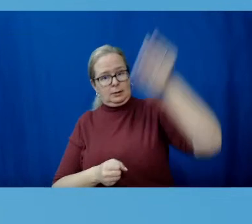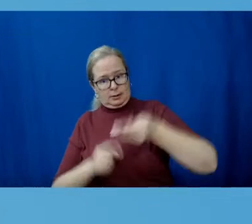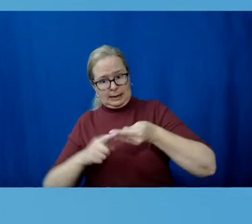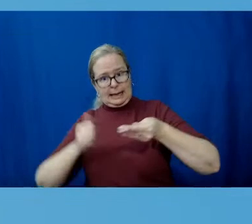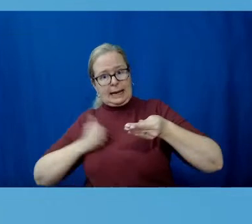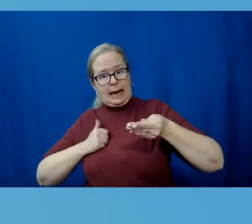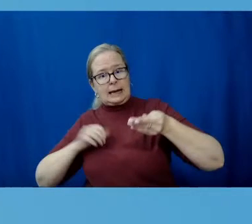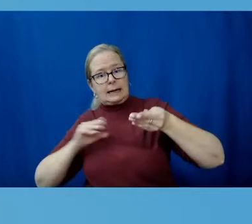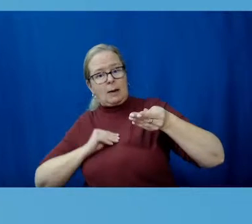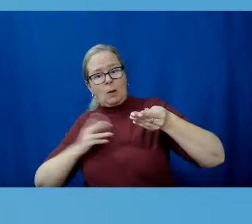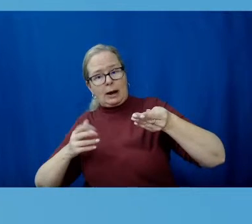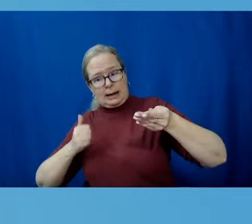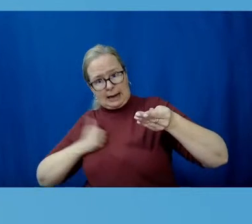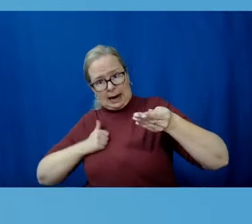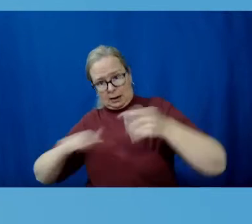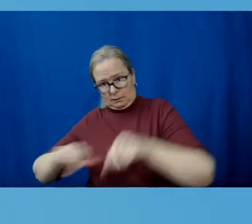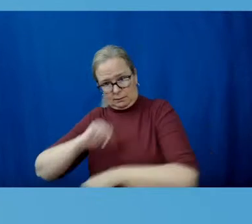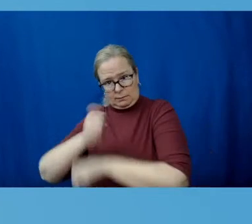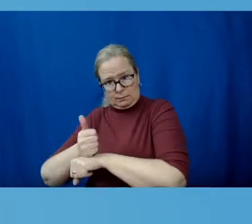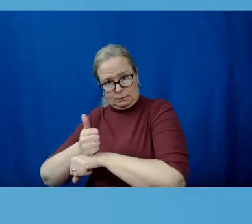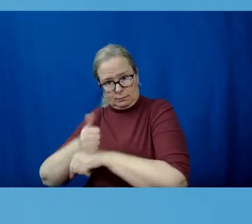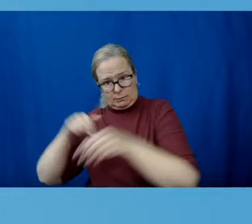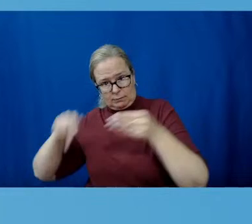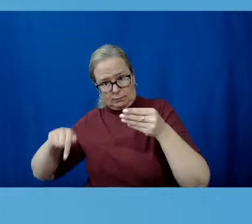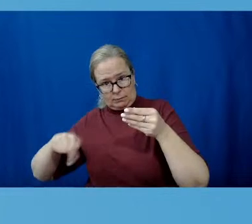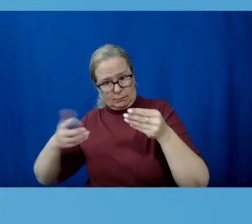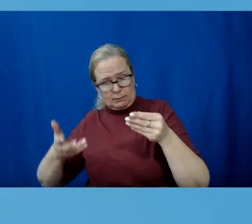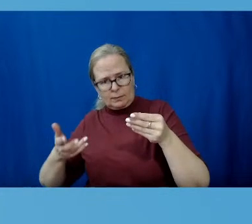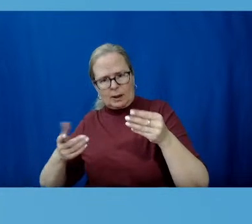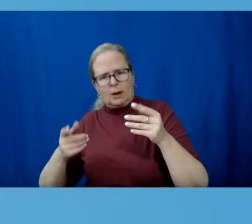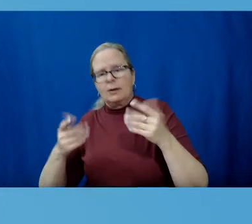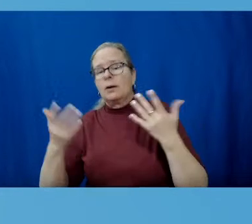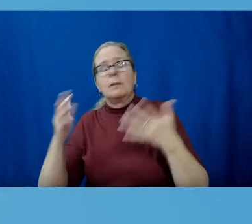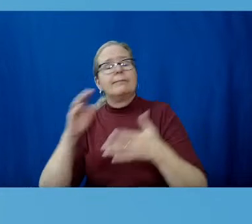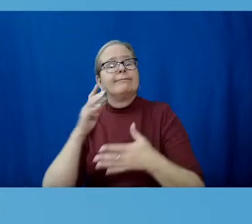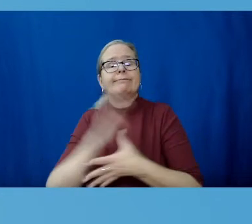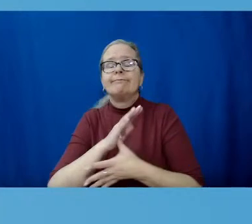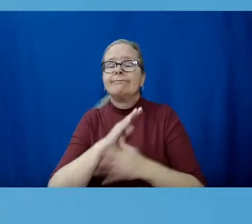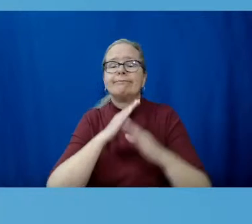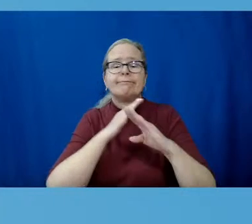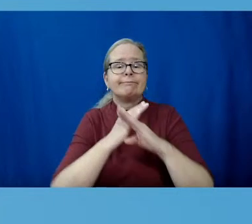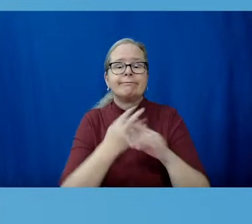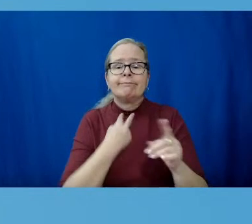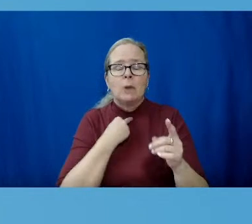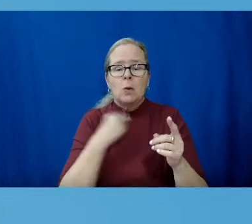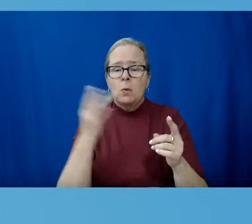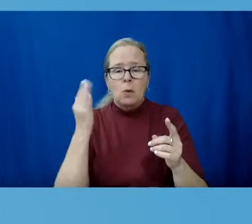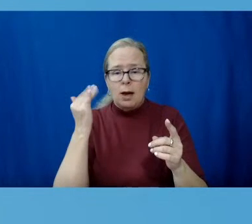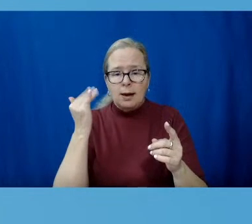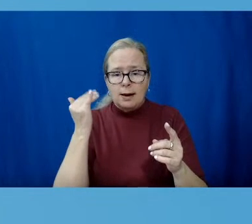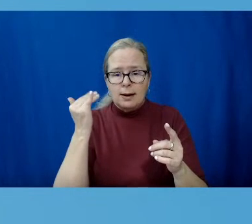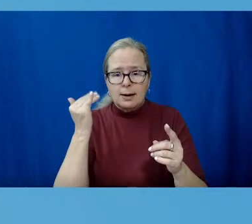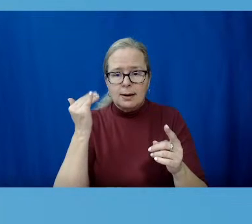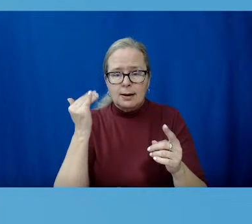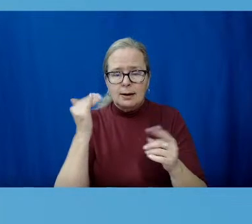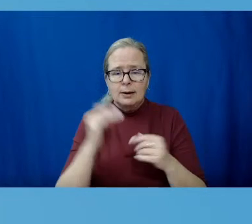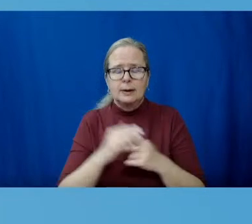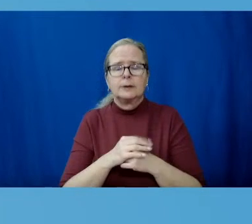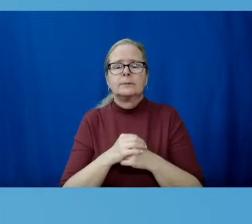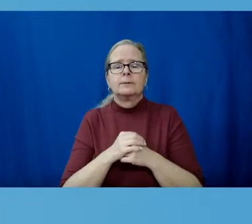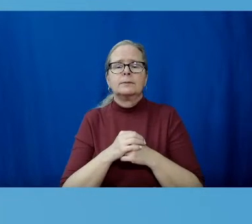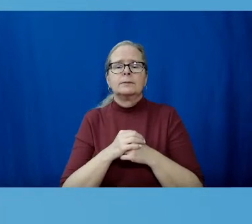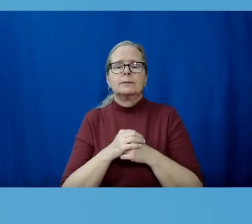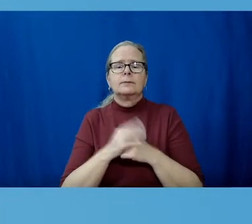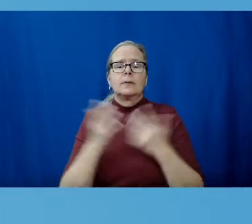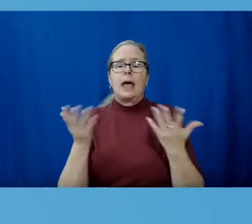Dr. Hardcastle explained before, is really that the mechanism for holding governments accountable